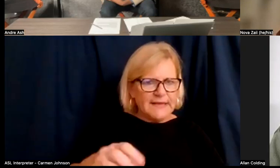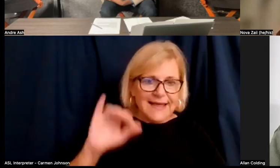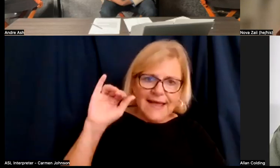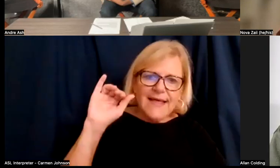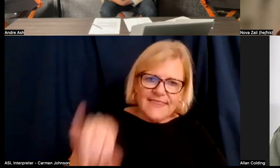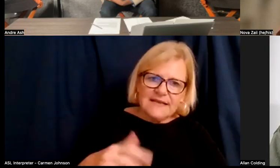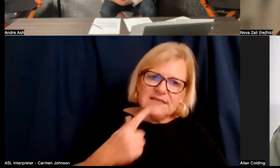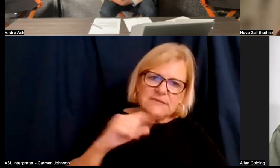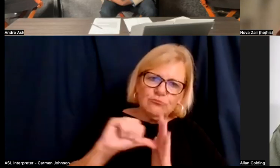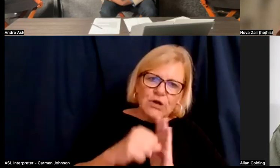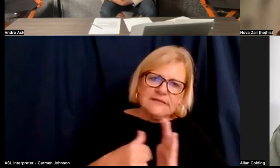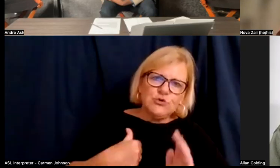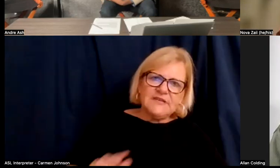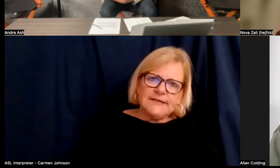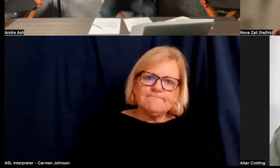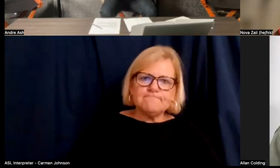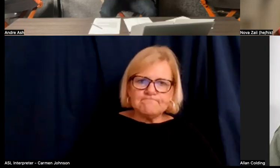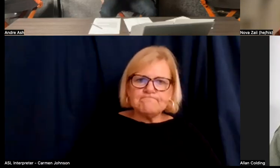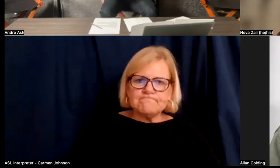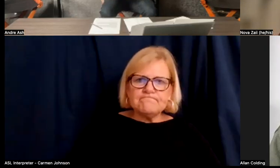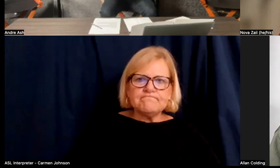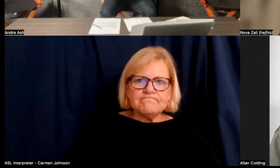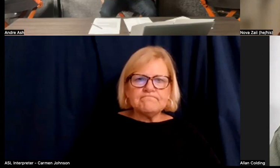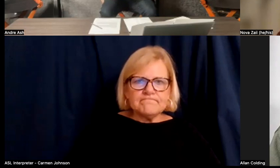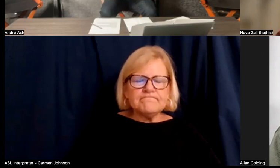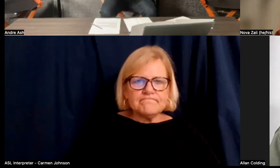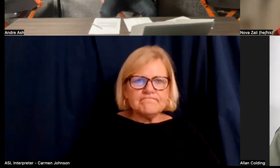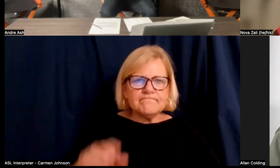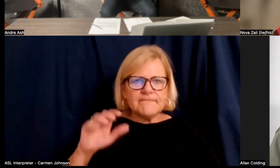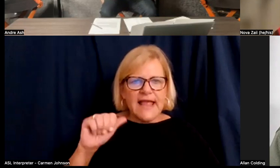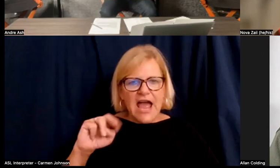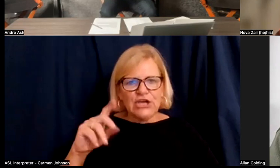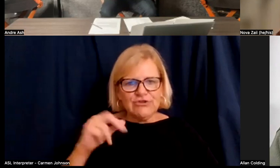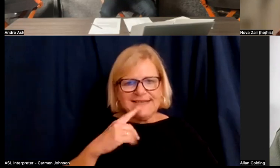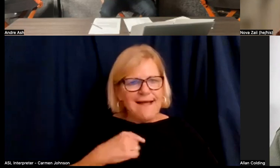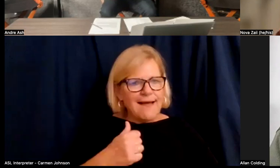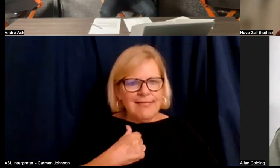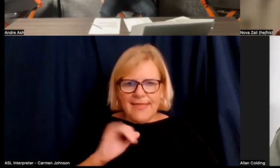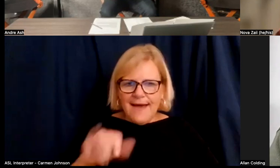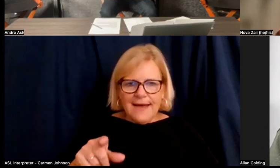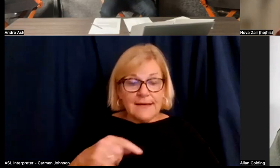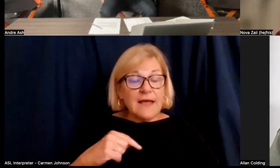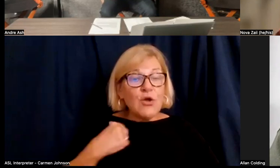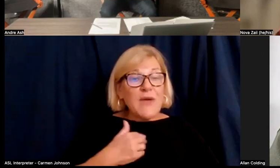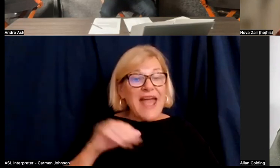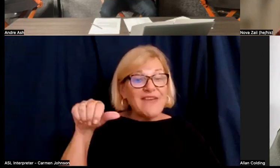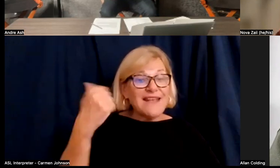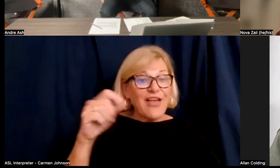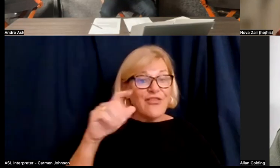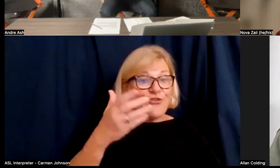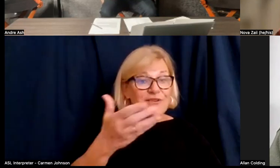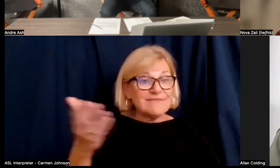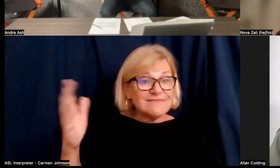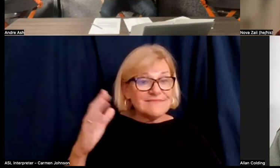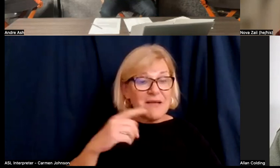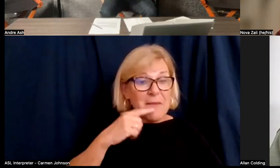what impresses me. I love that. I so love that. If we have any other